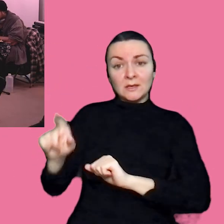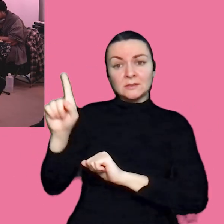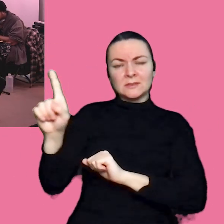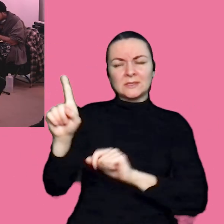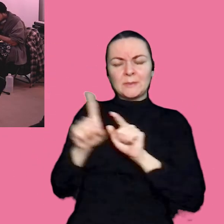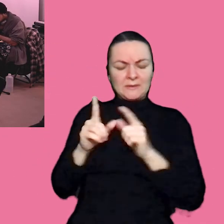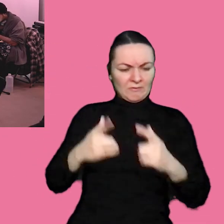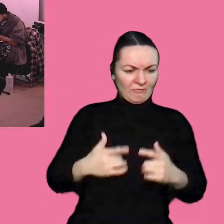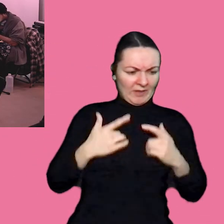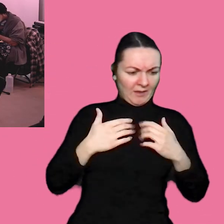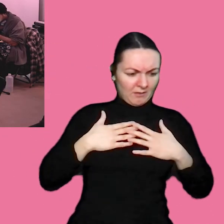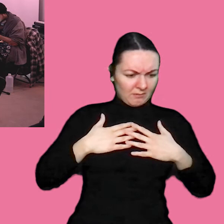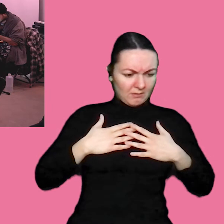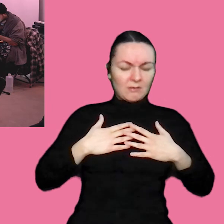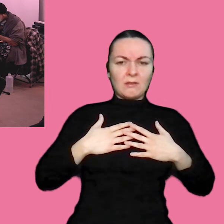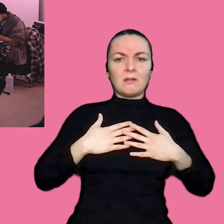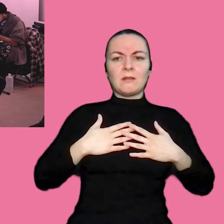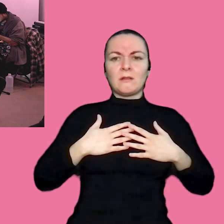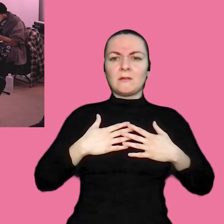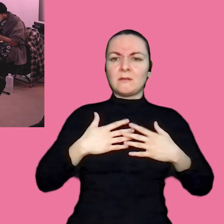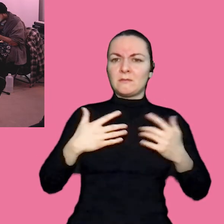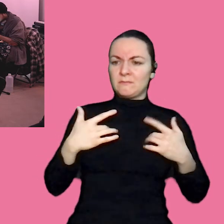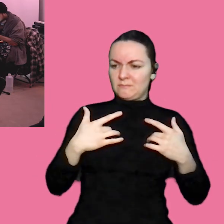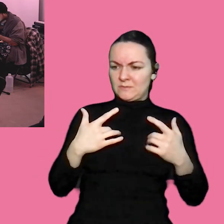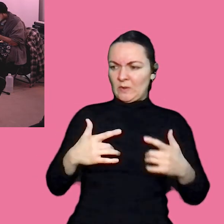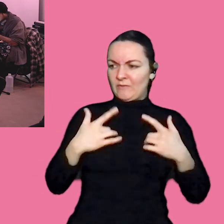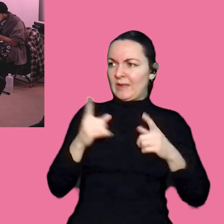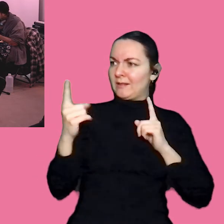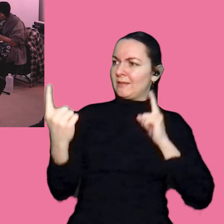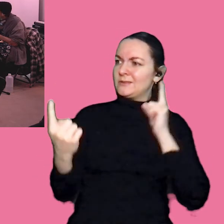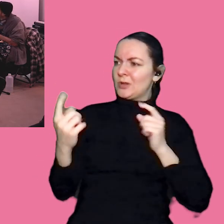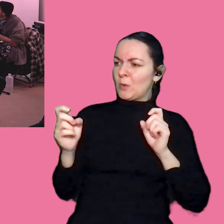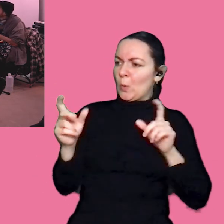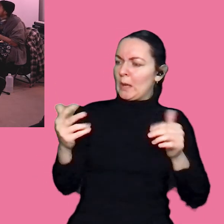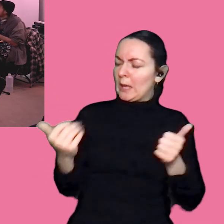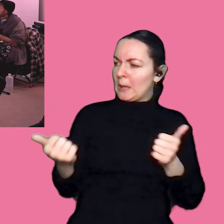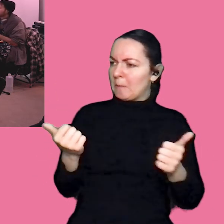do we feel about it? And how do we help each other feel okay about it?